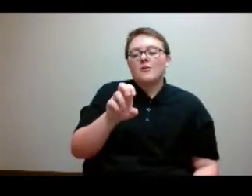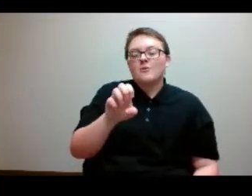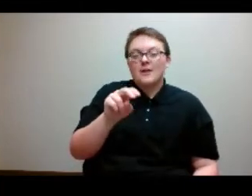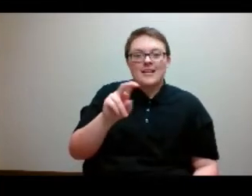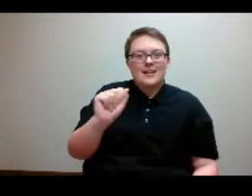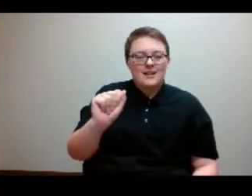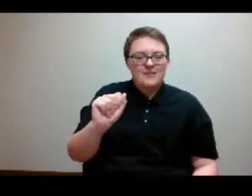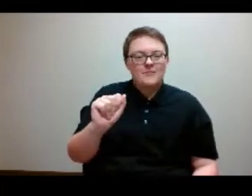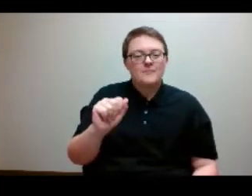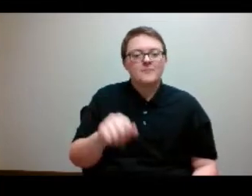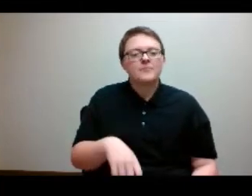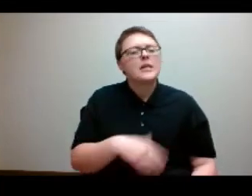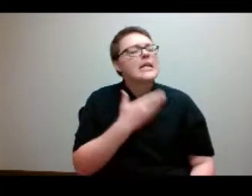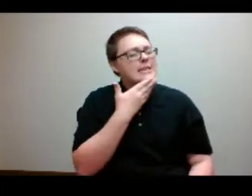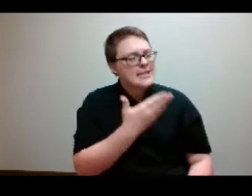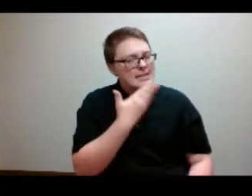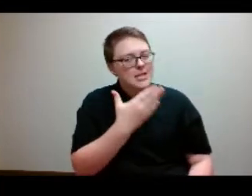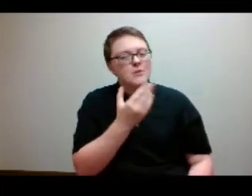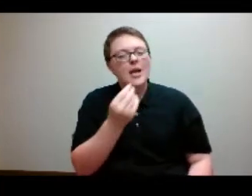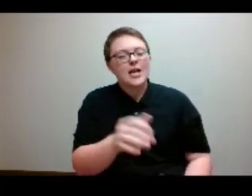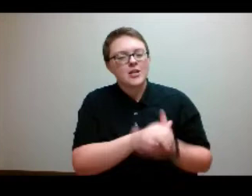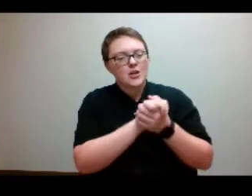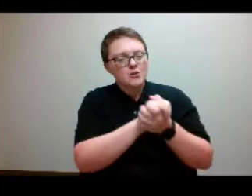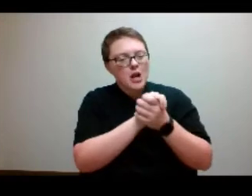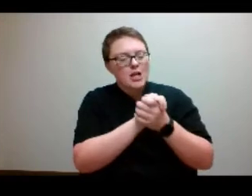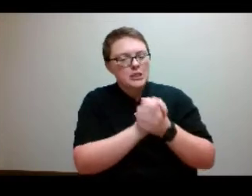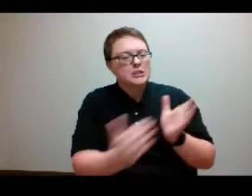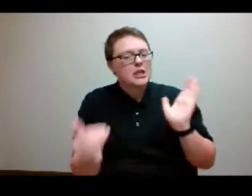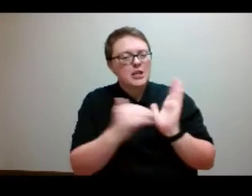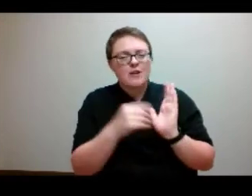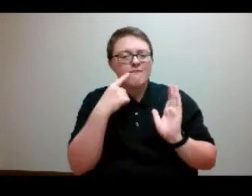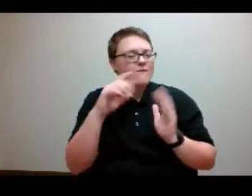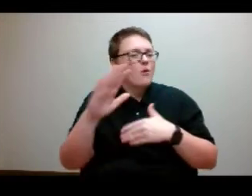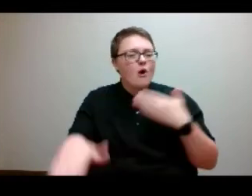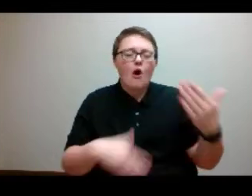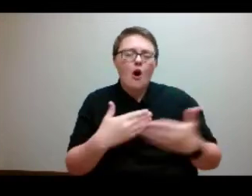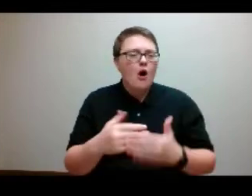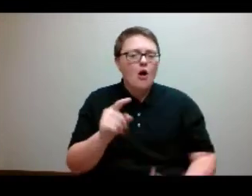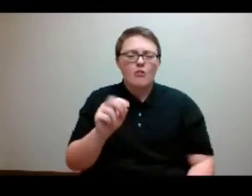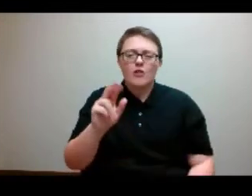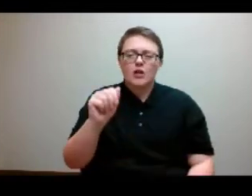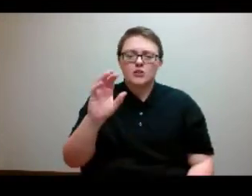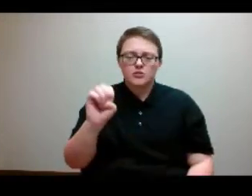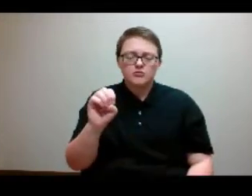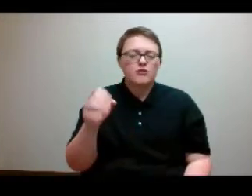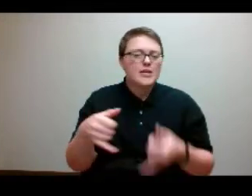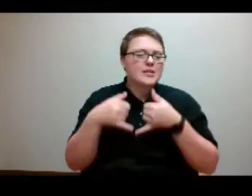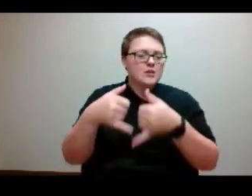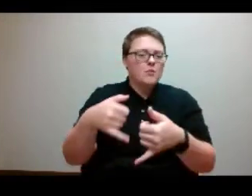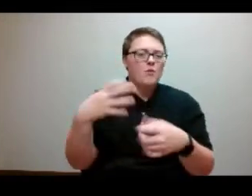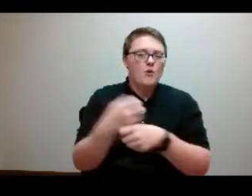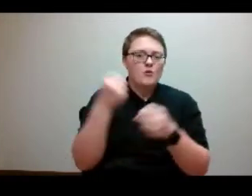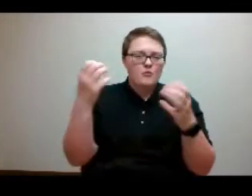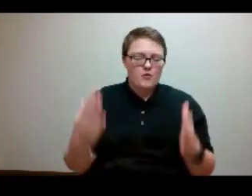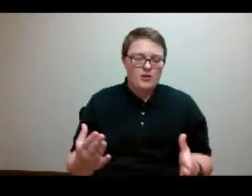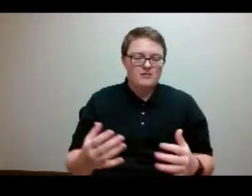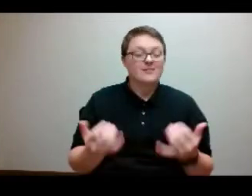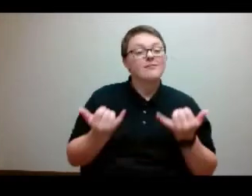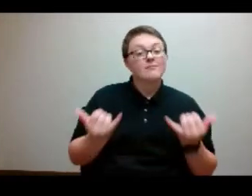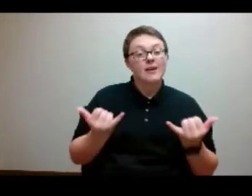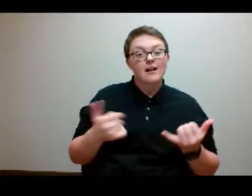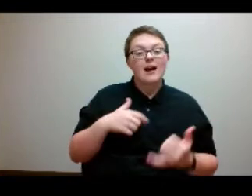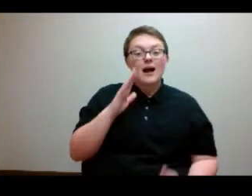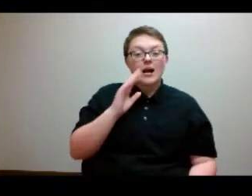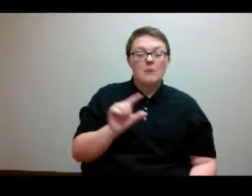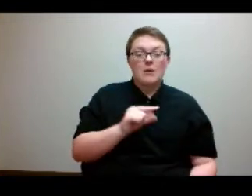Thanks, Dr. Madison, and congratulations once again to all of our Trace Award winners. At this time, I'm going to let Eddie